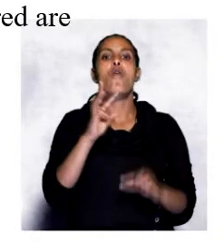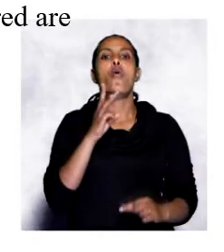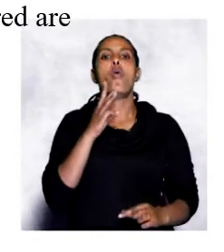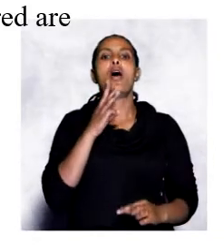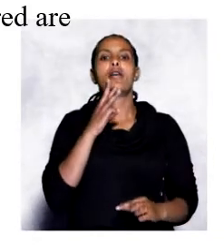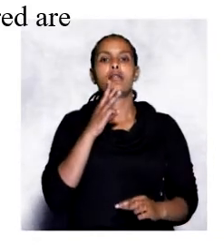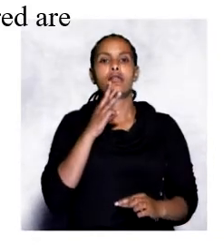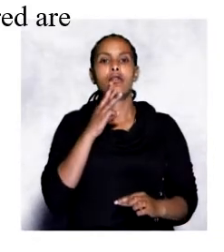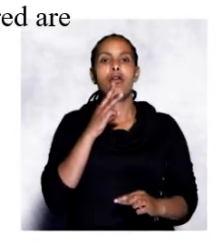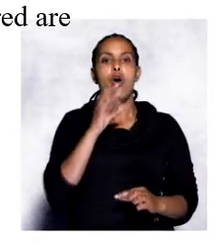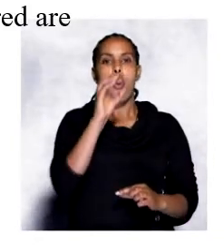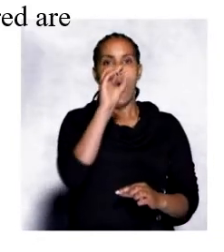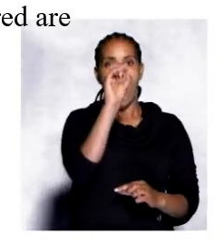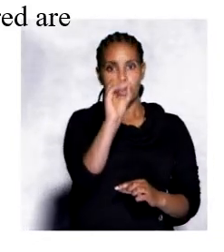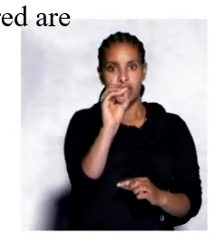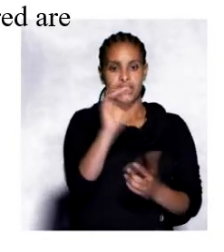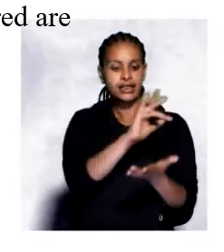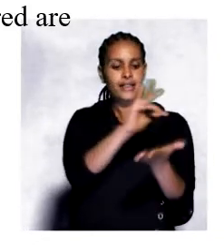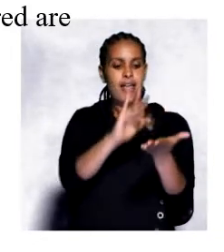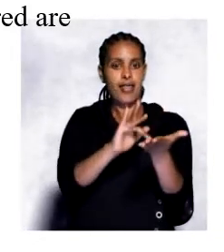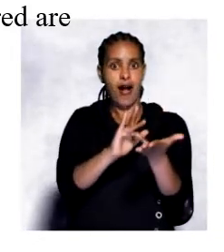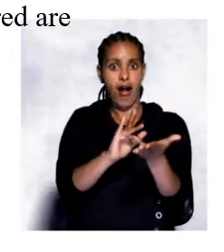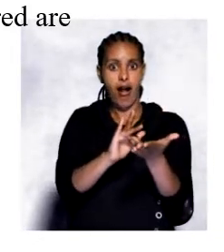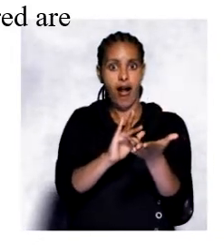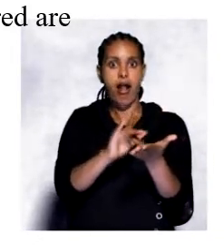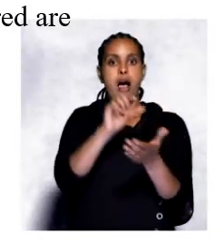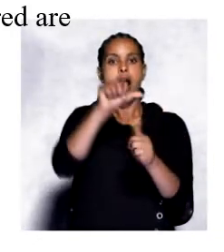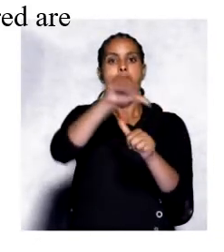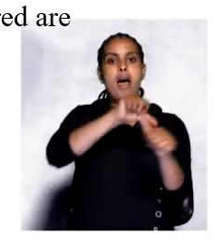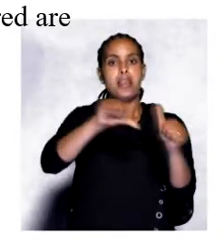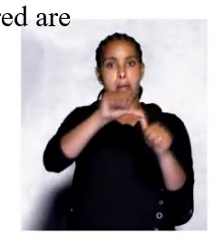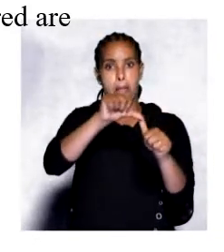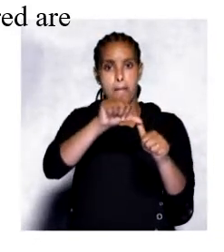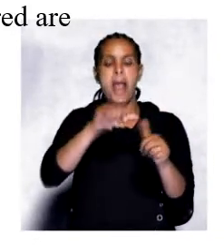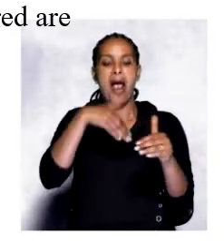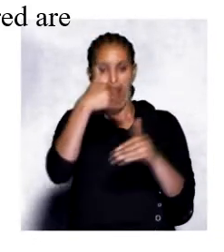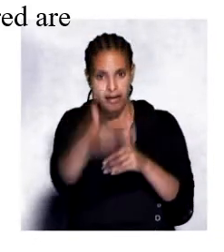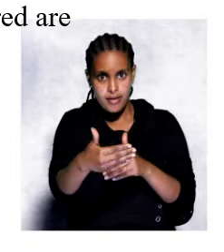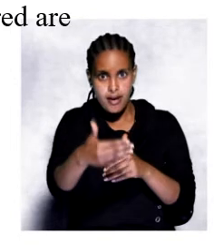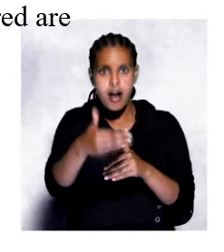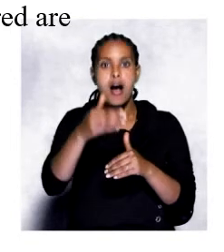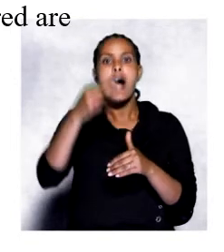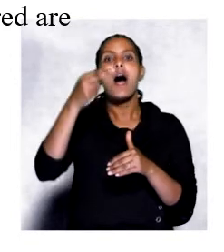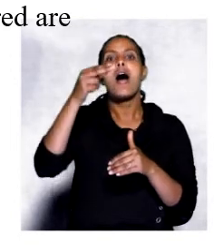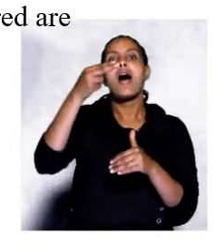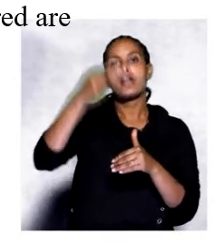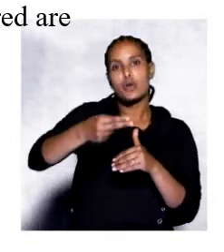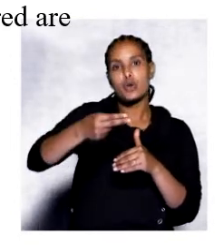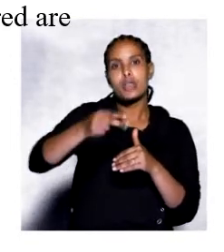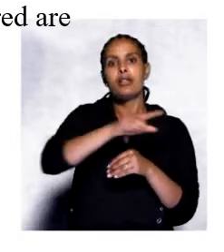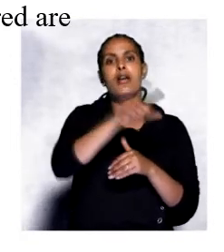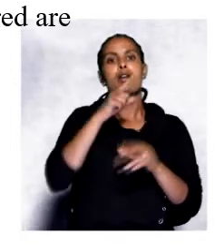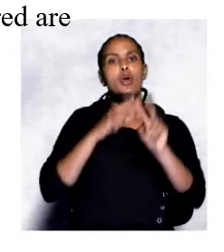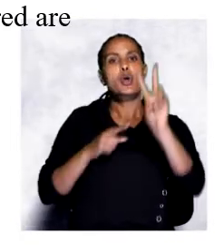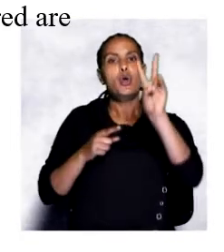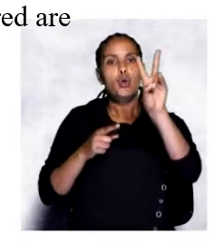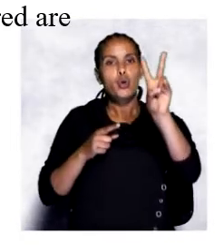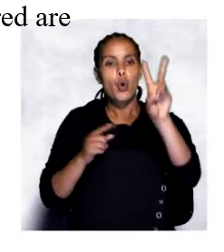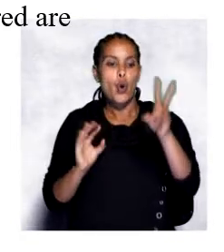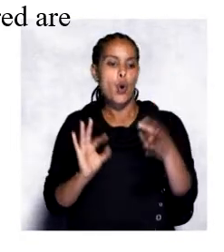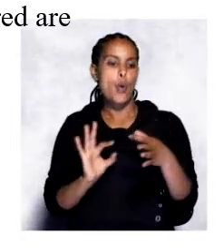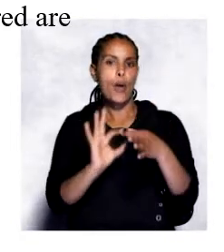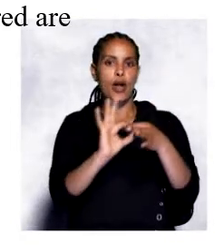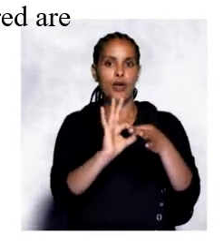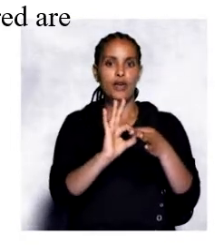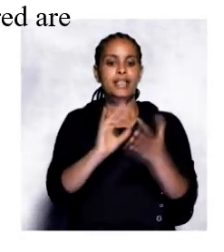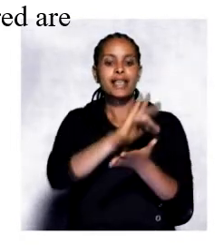Water, oxygen is central atom, hydrogen, these are periphery atoms. Yes. There are two lone pair of electrons on